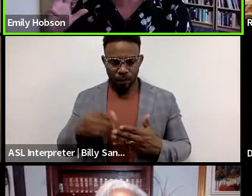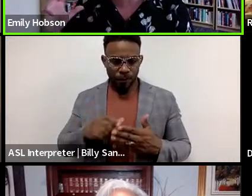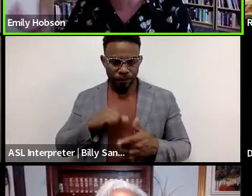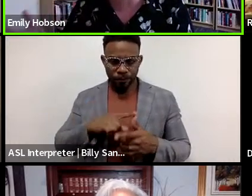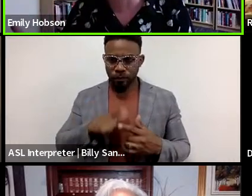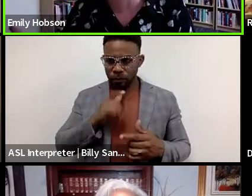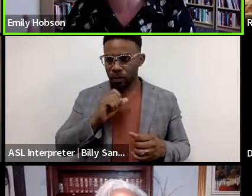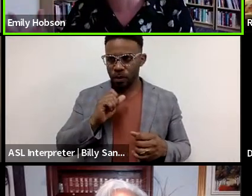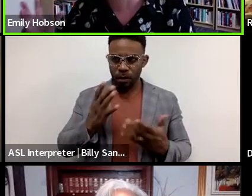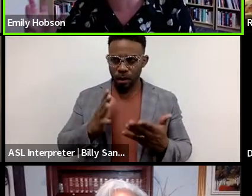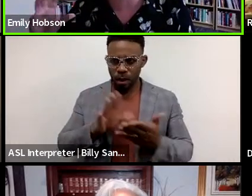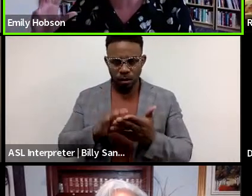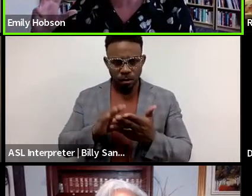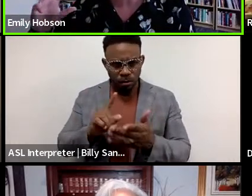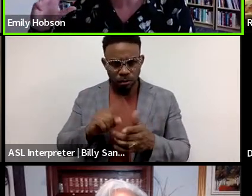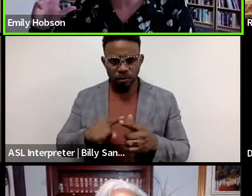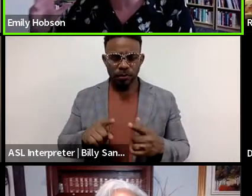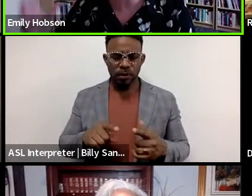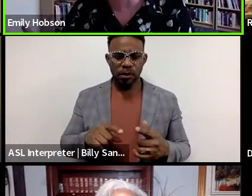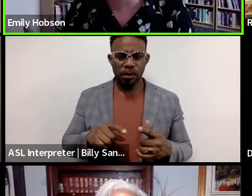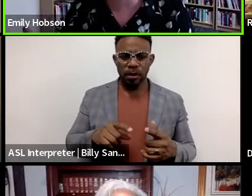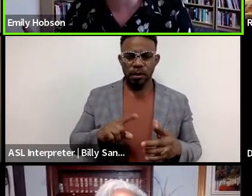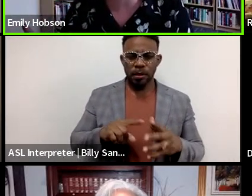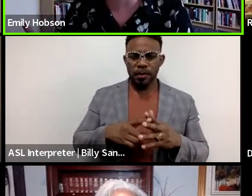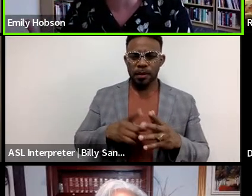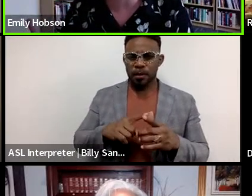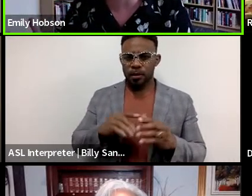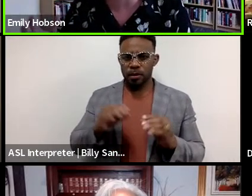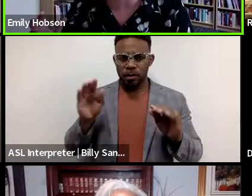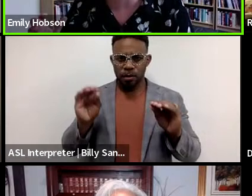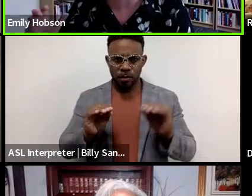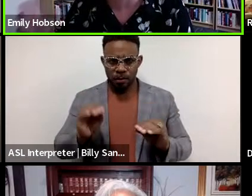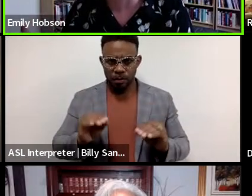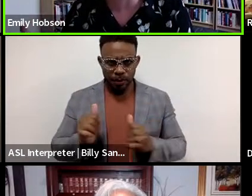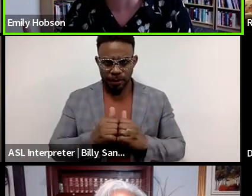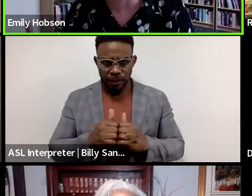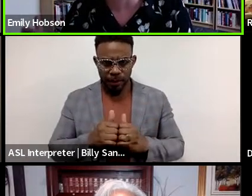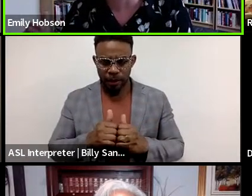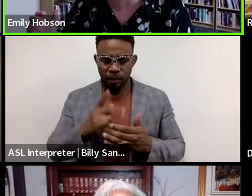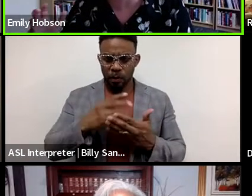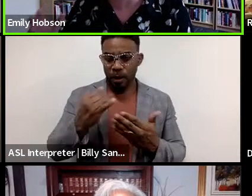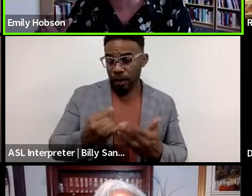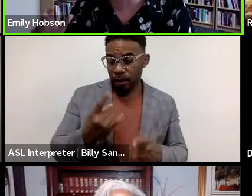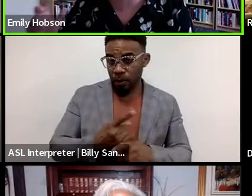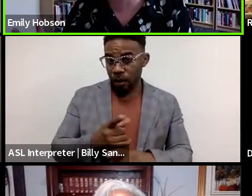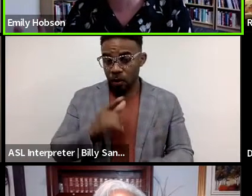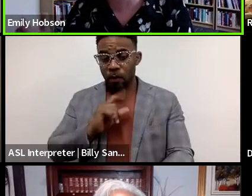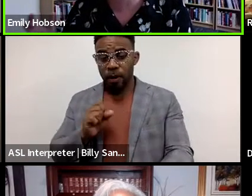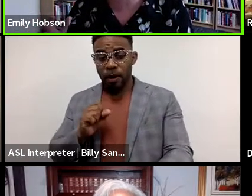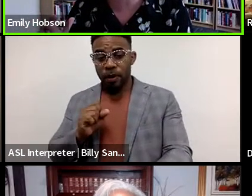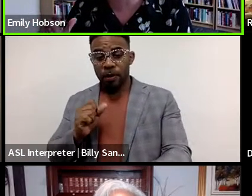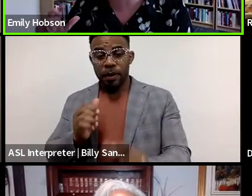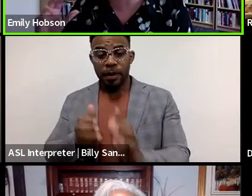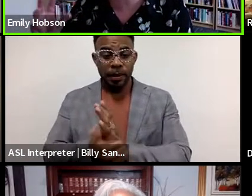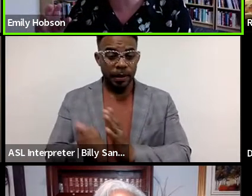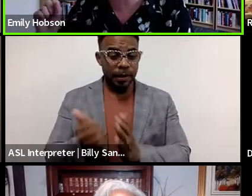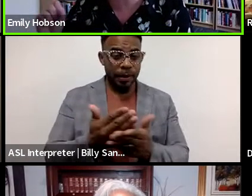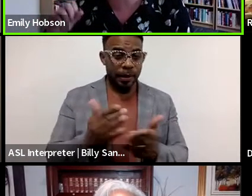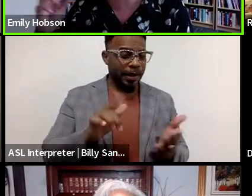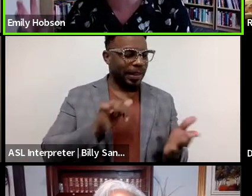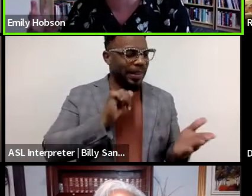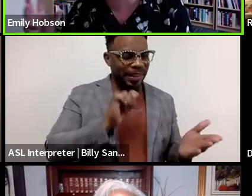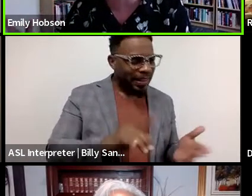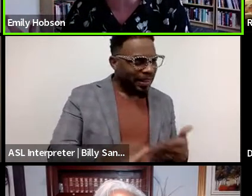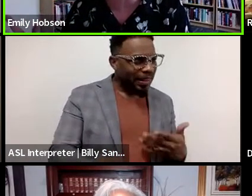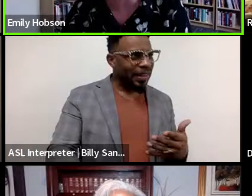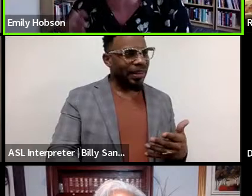who were sort of learning, but beginning to put together, you know, projects, right? Who really were skilled at things that didn't